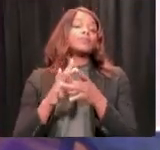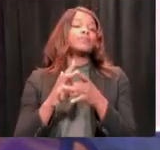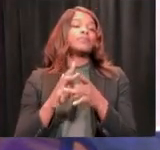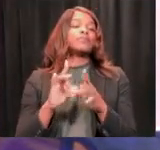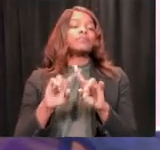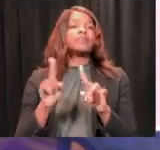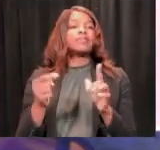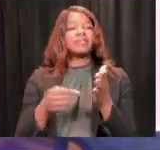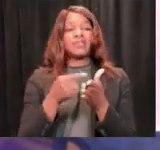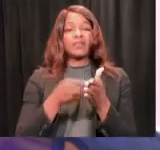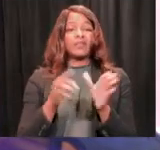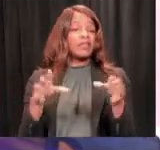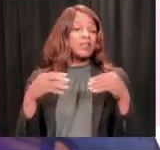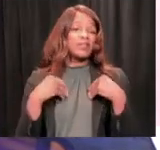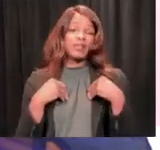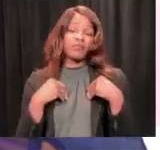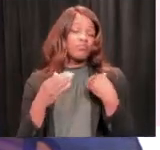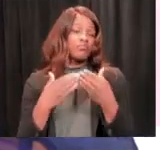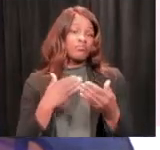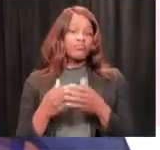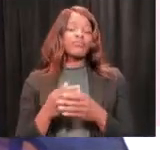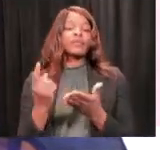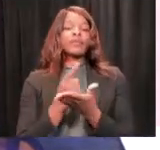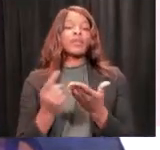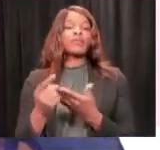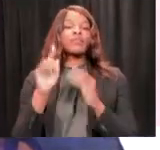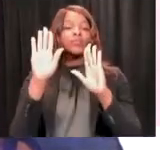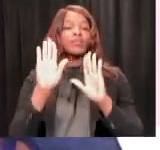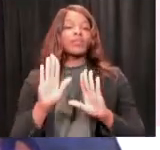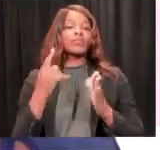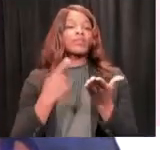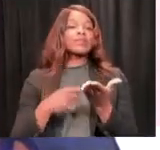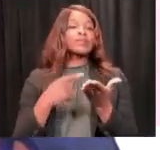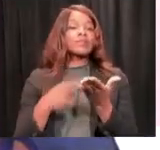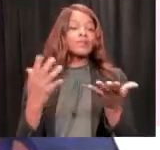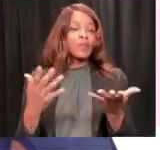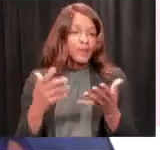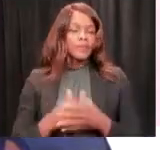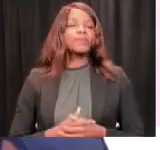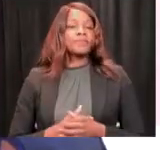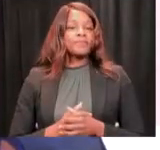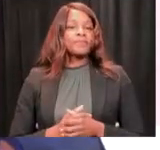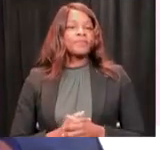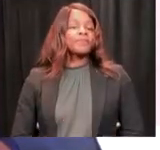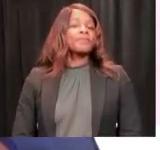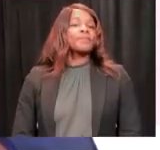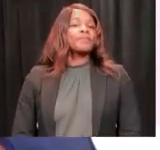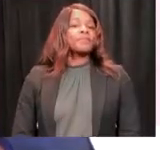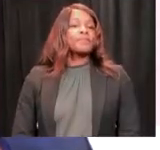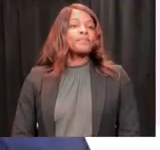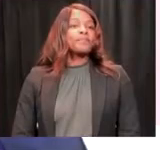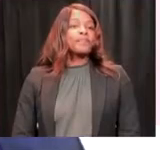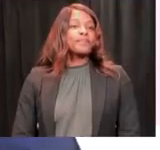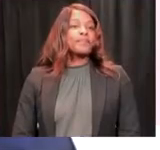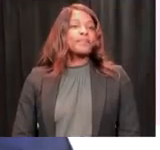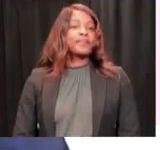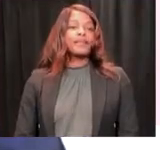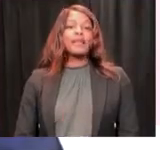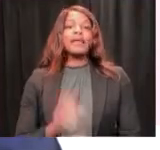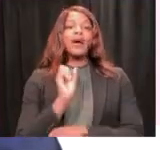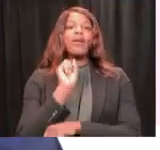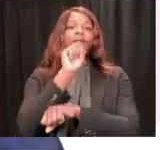are, right? Next Sunday, we're going to talk about this whole issue of dealing with defeating family